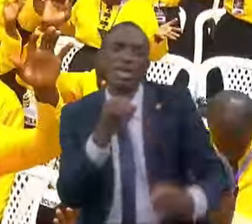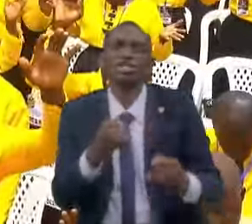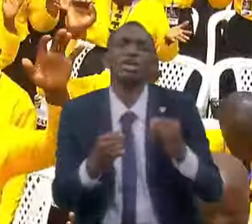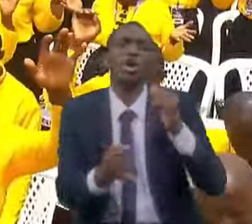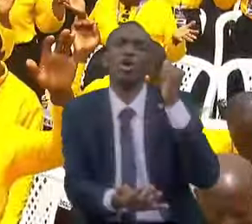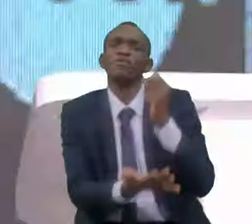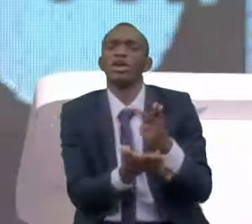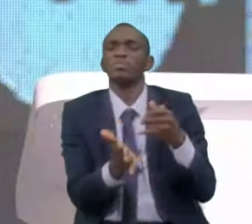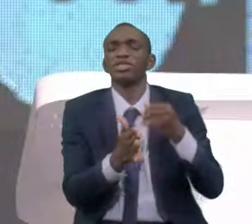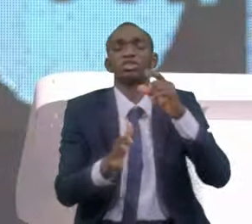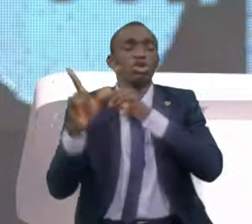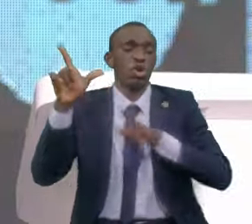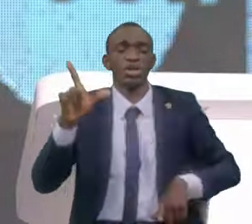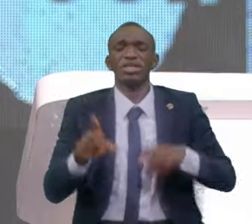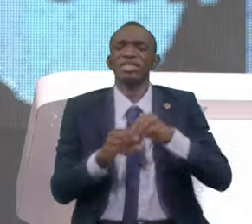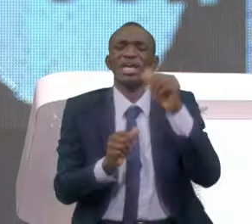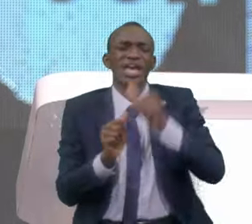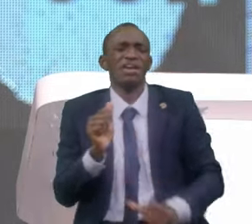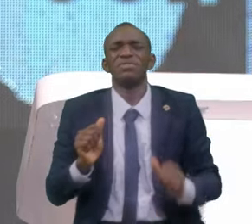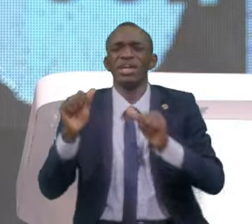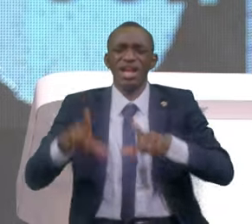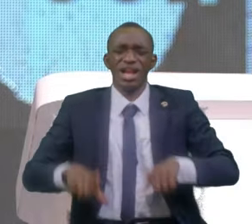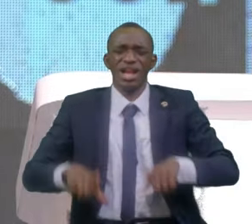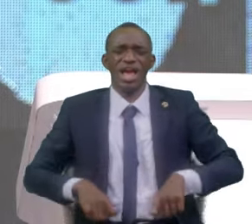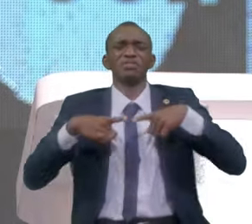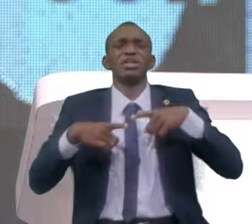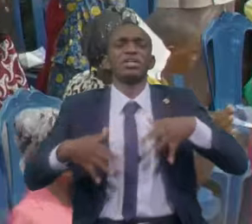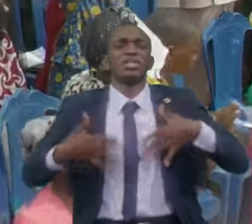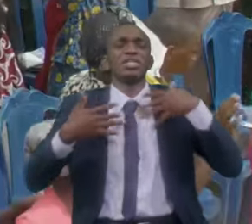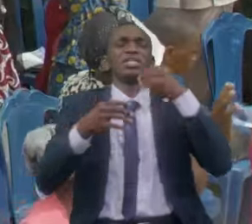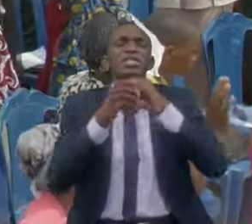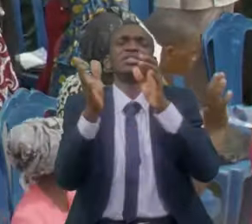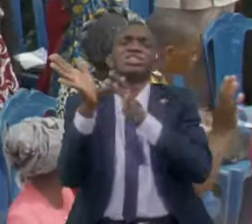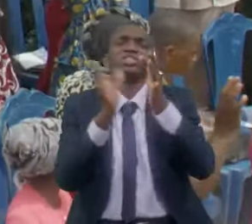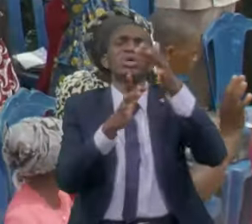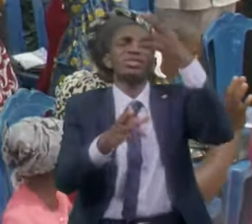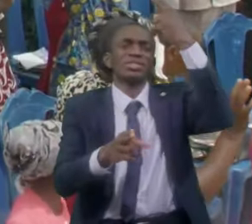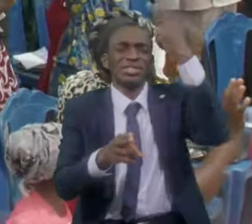In Jesus' name we pray. Amen.